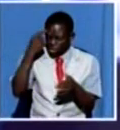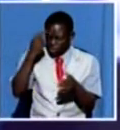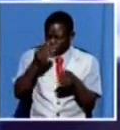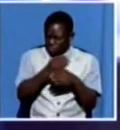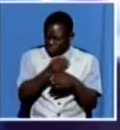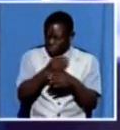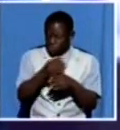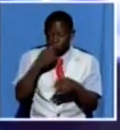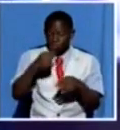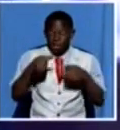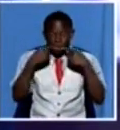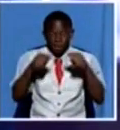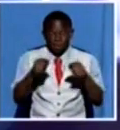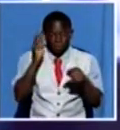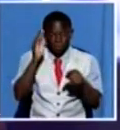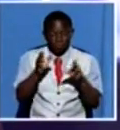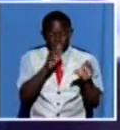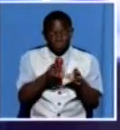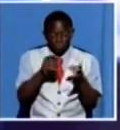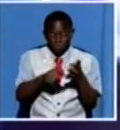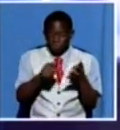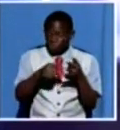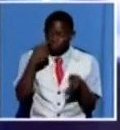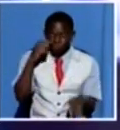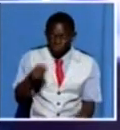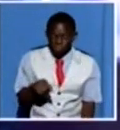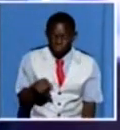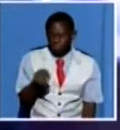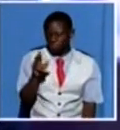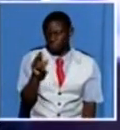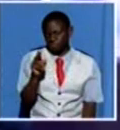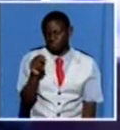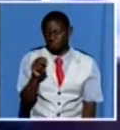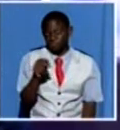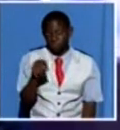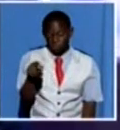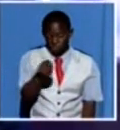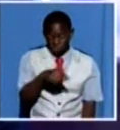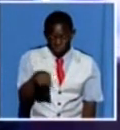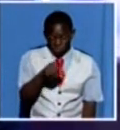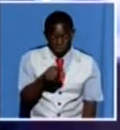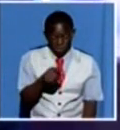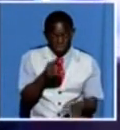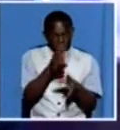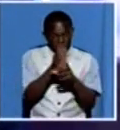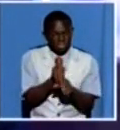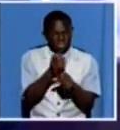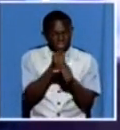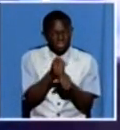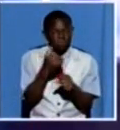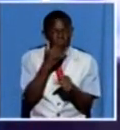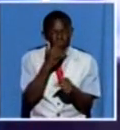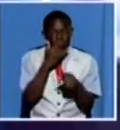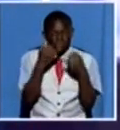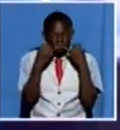this? You don't govern like that. It is up to those people who are receiving wrong information, because the public